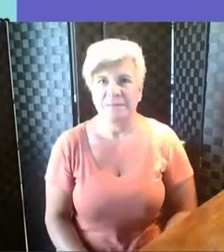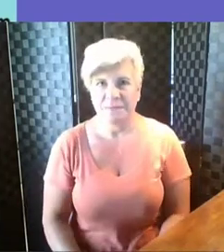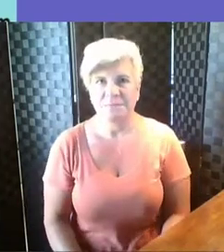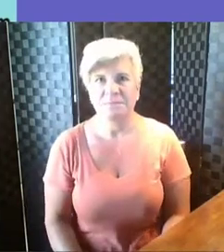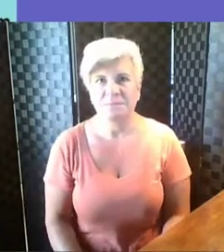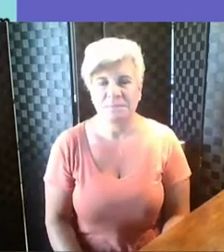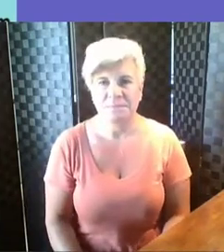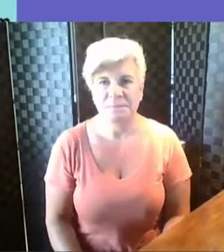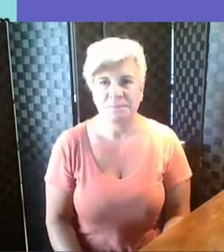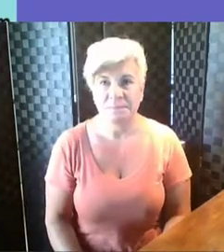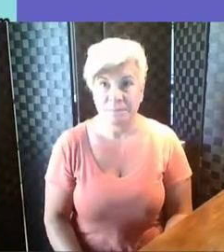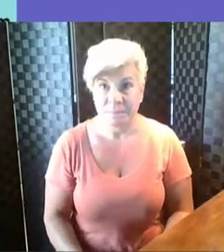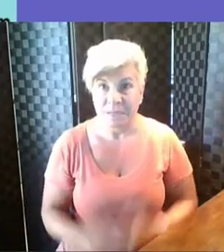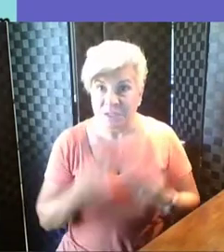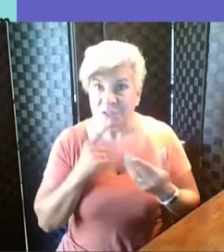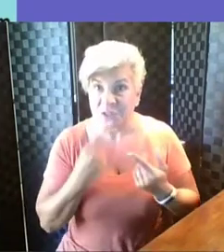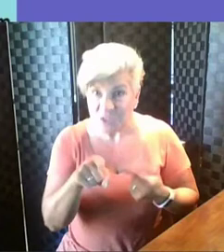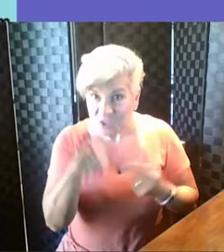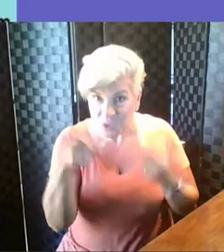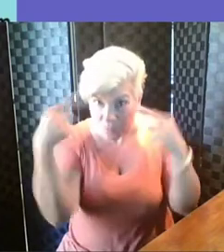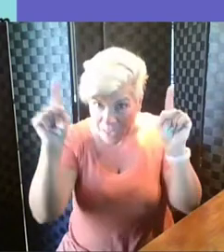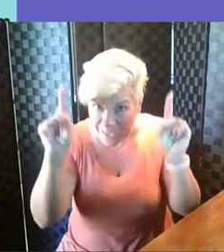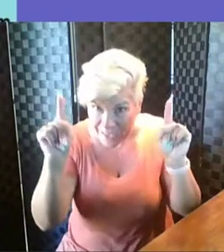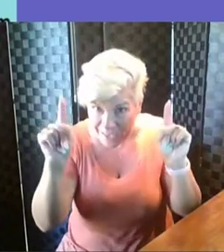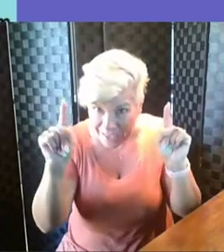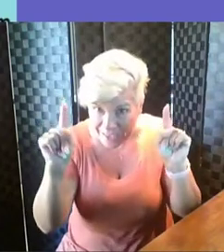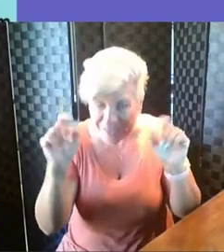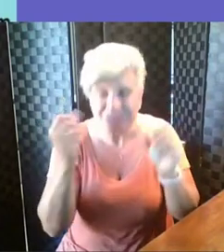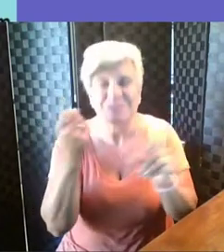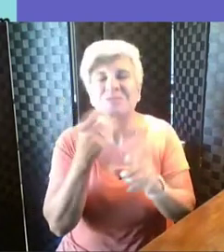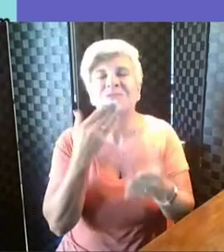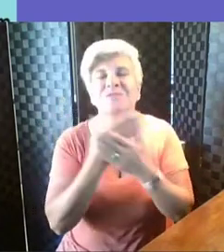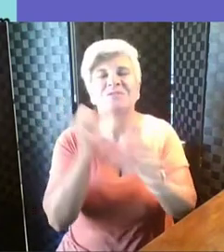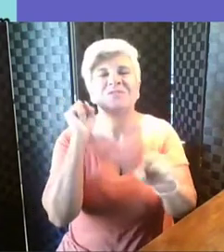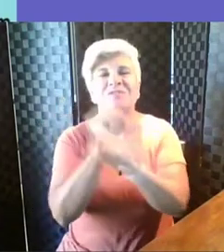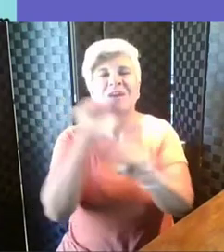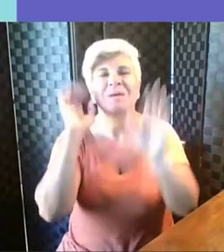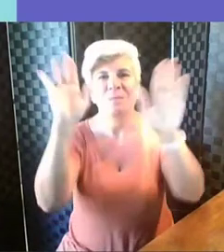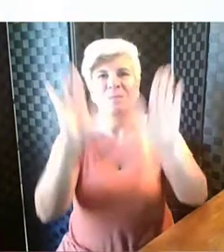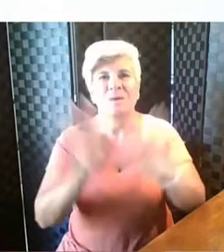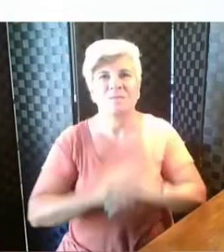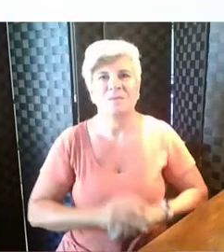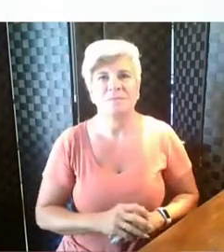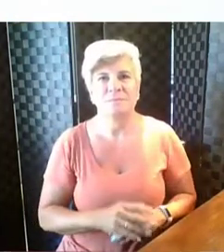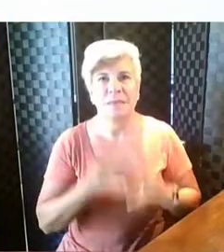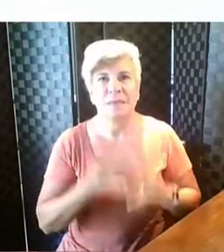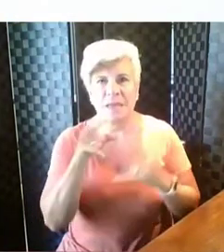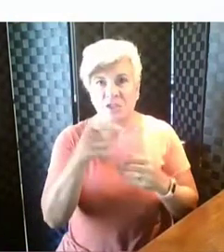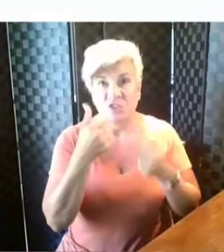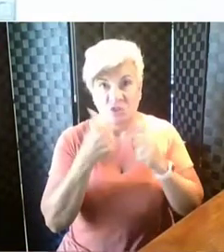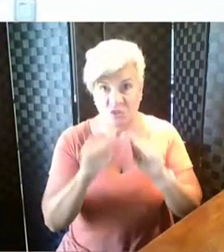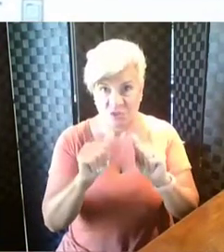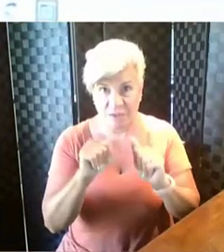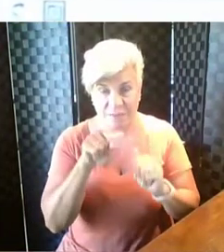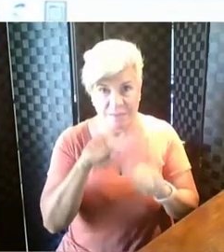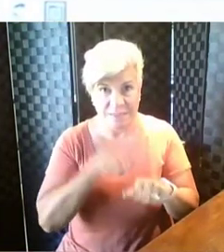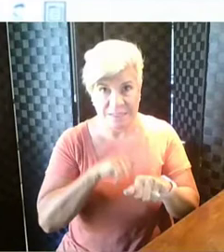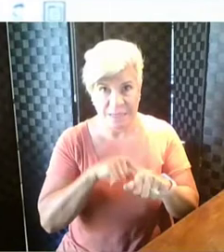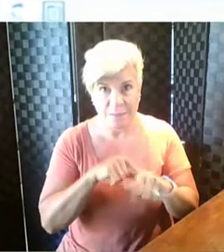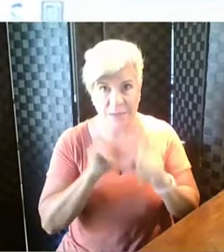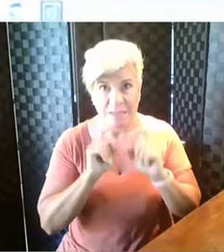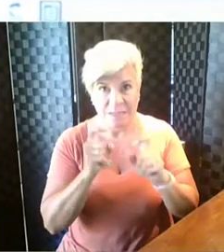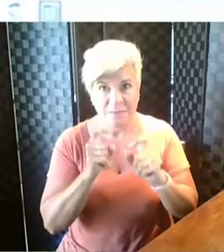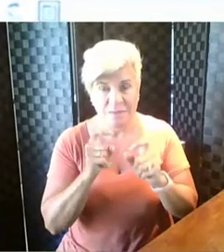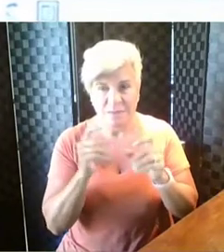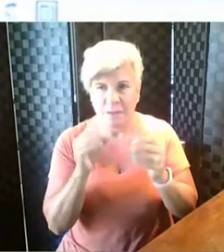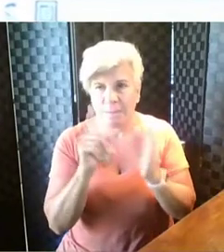567. How'd you do? Great, okay. Now you try. This time I'm going to give you just a